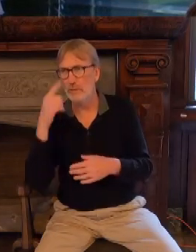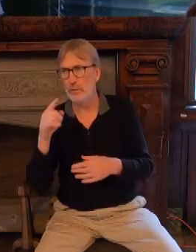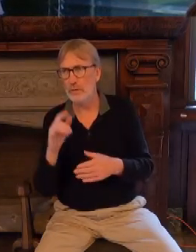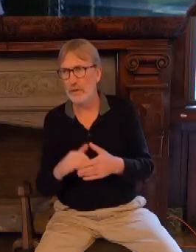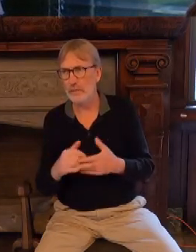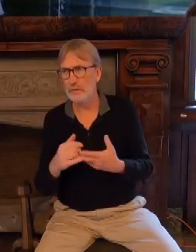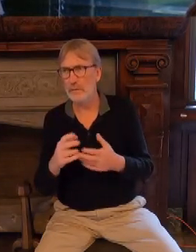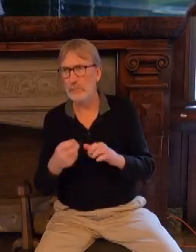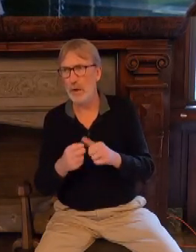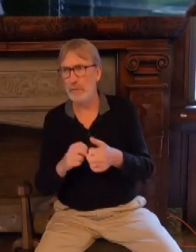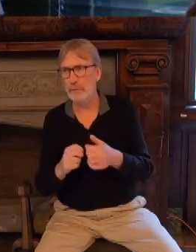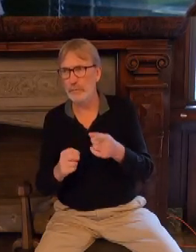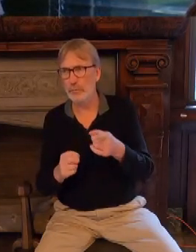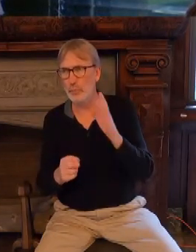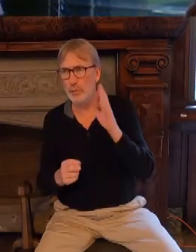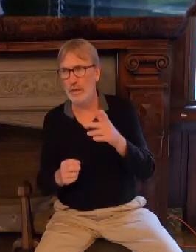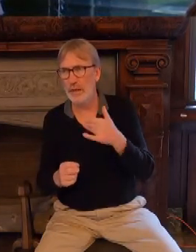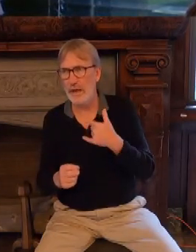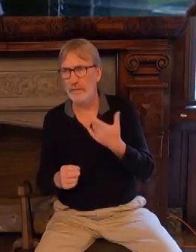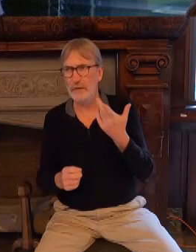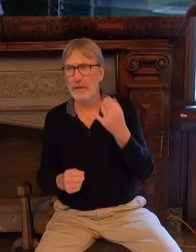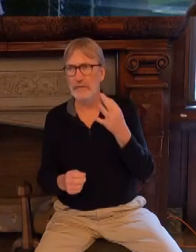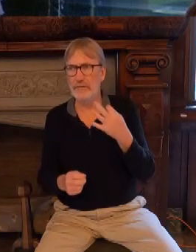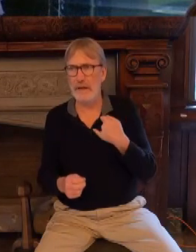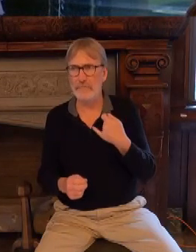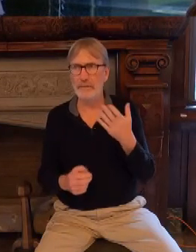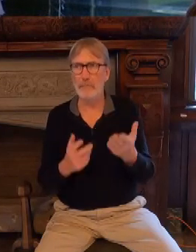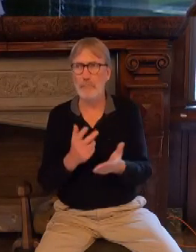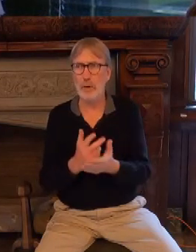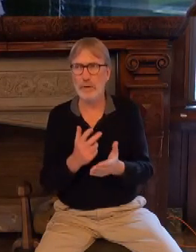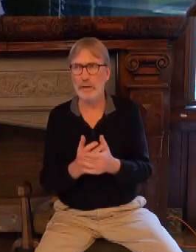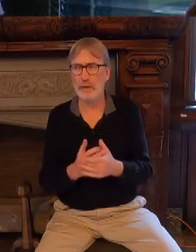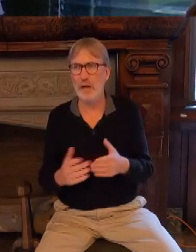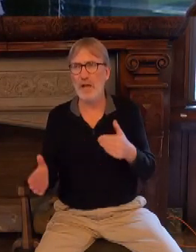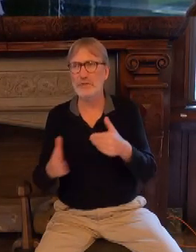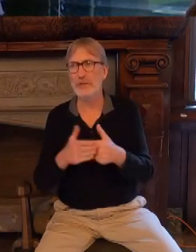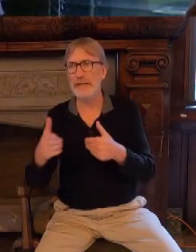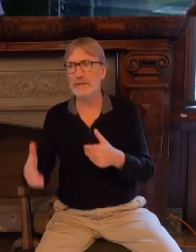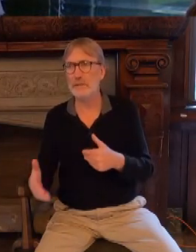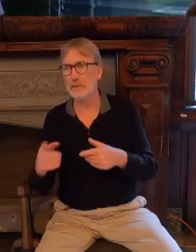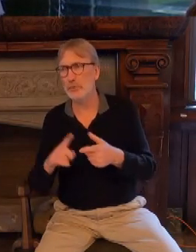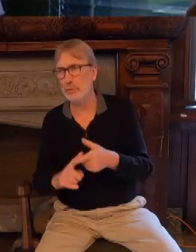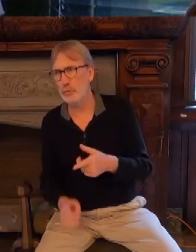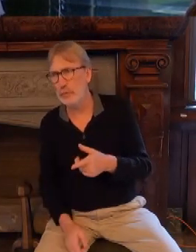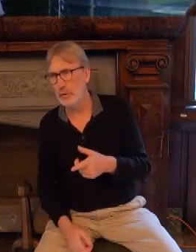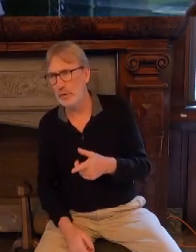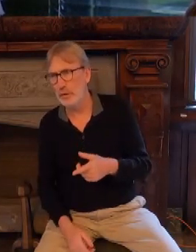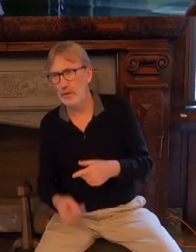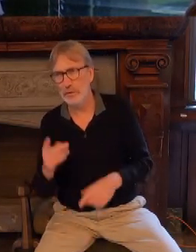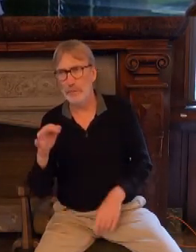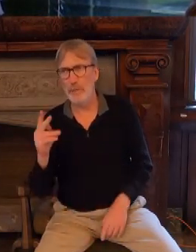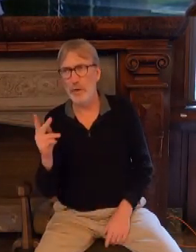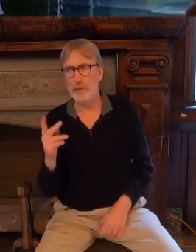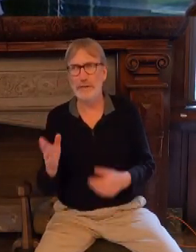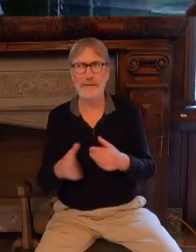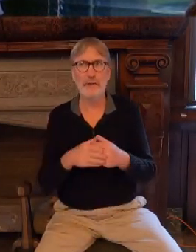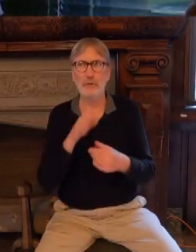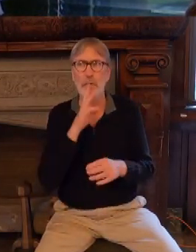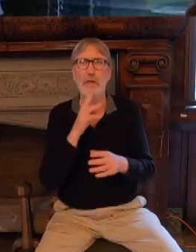The problem you're going to have when you have parking adjacent to the park in the area of the